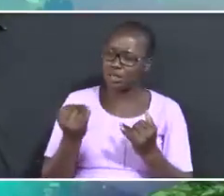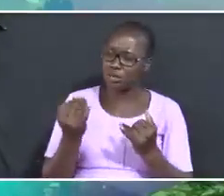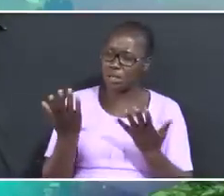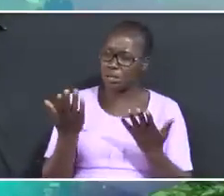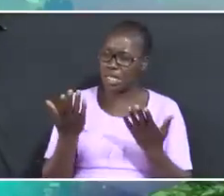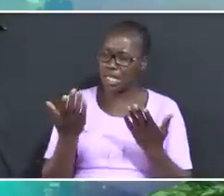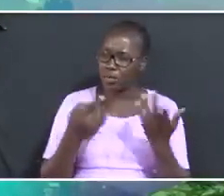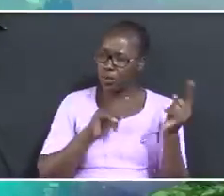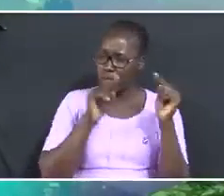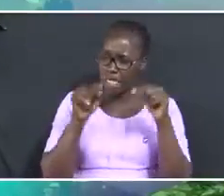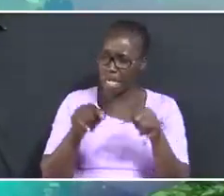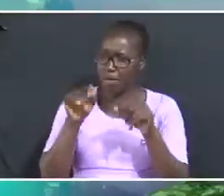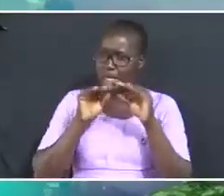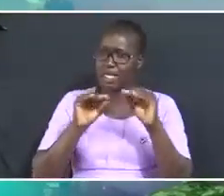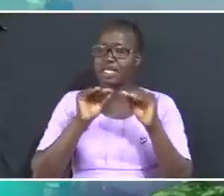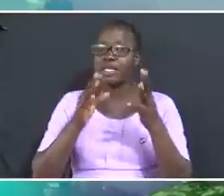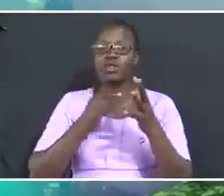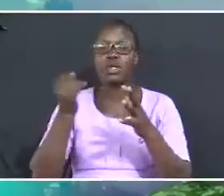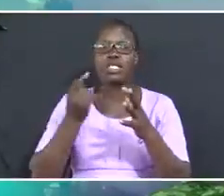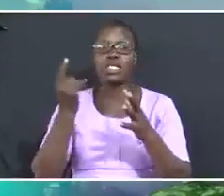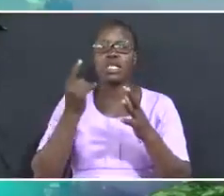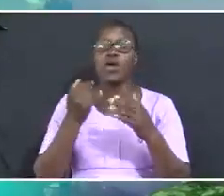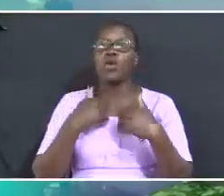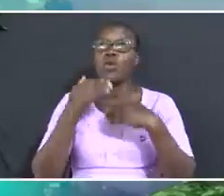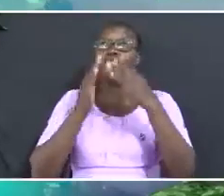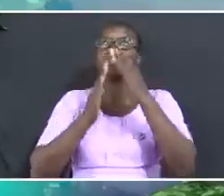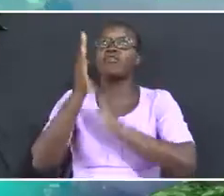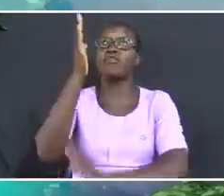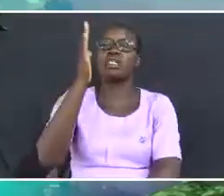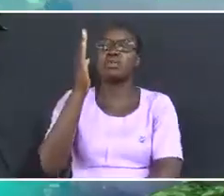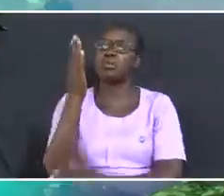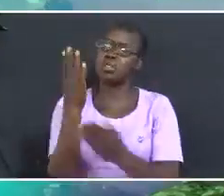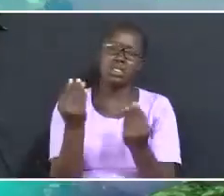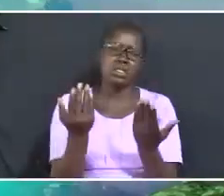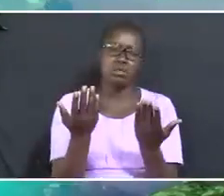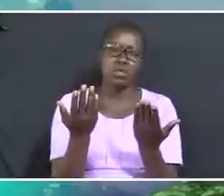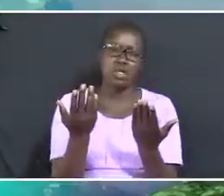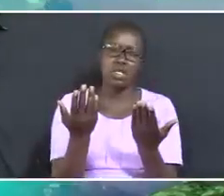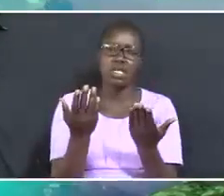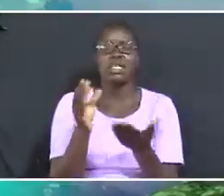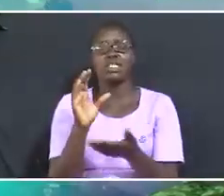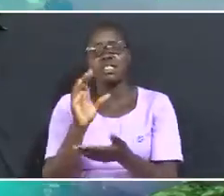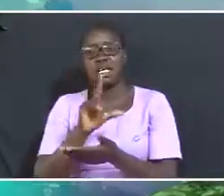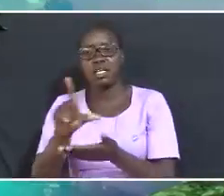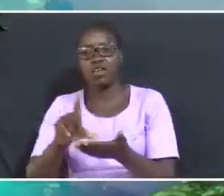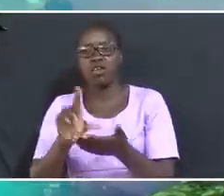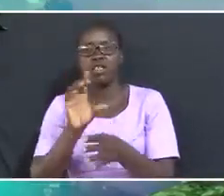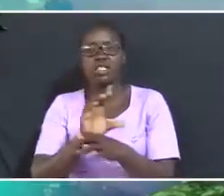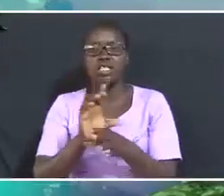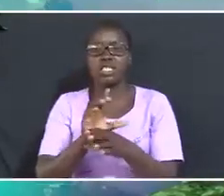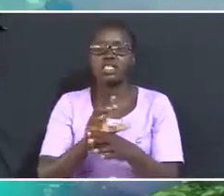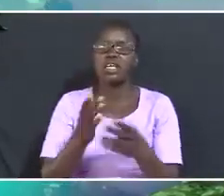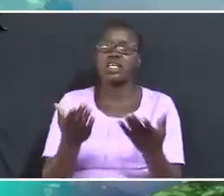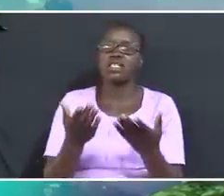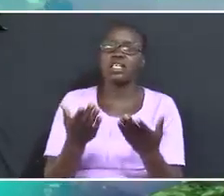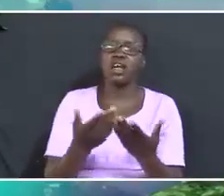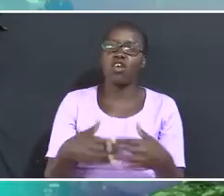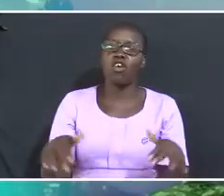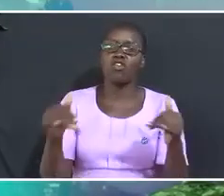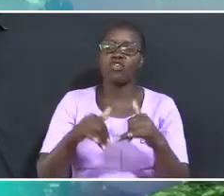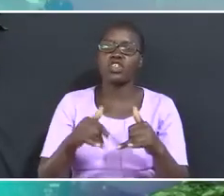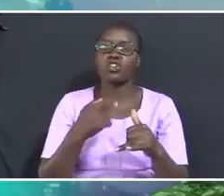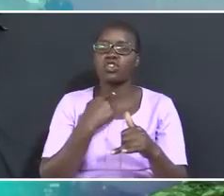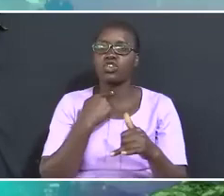So, a vertical, a very simple, local church, local conference, local